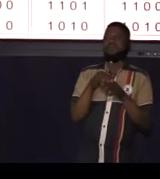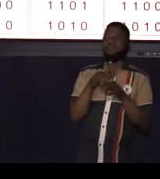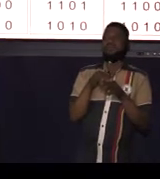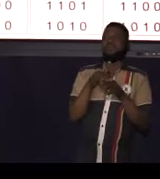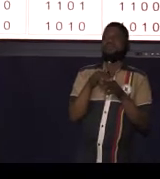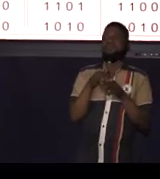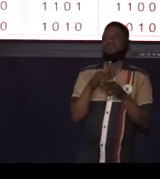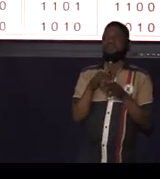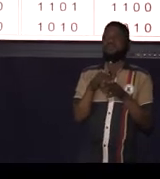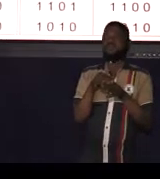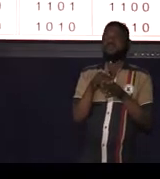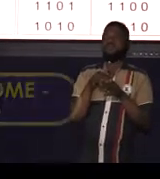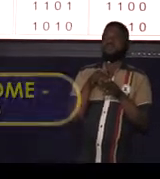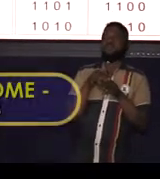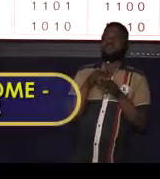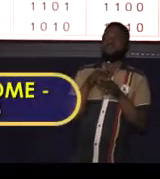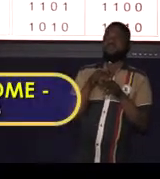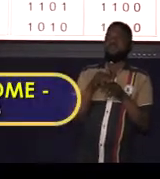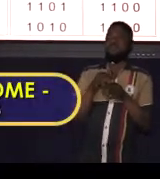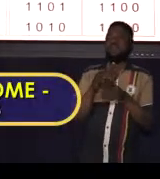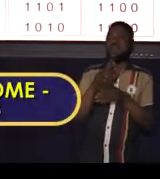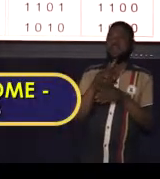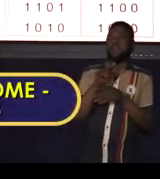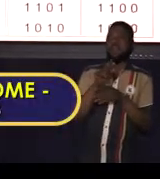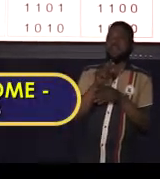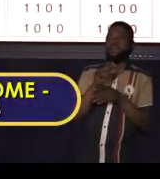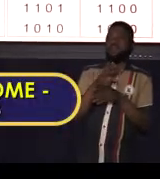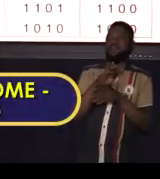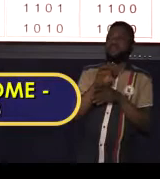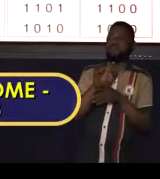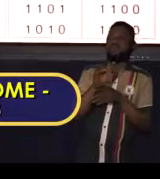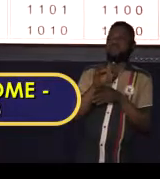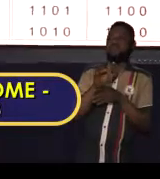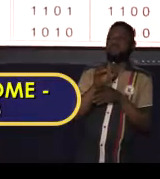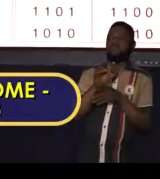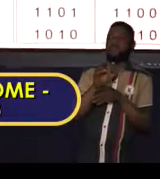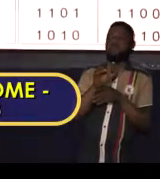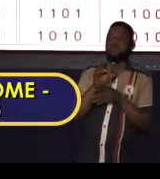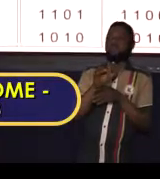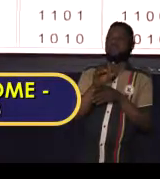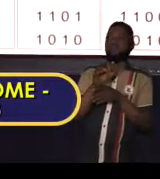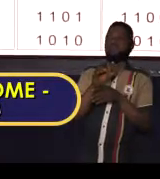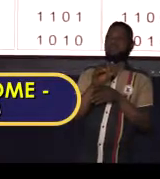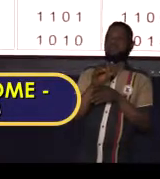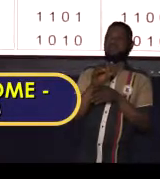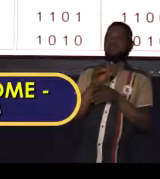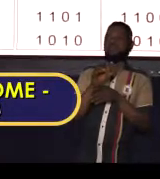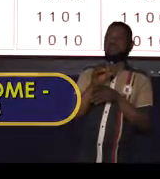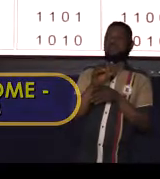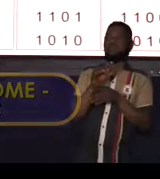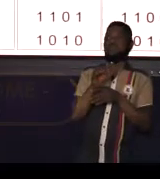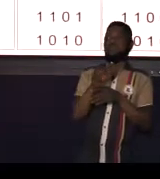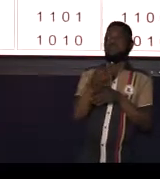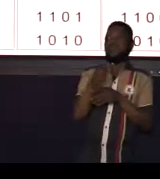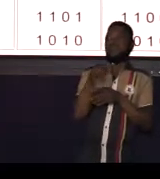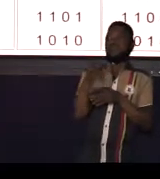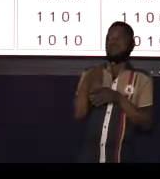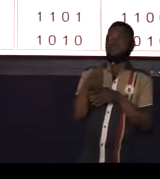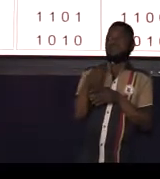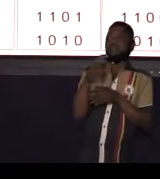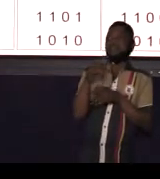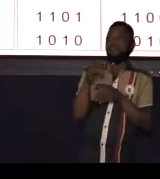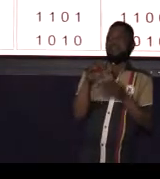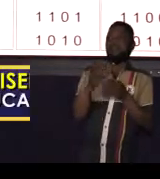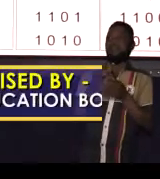These numbers, you see that they occur everywhere. 1100 is here, 1100 is here. And then you have this one